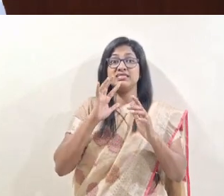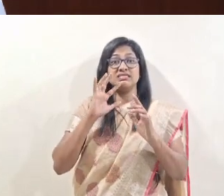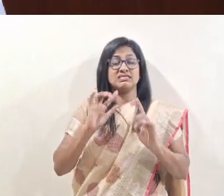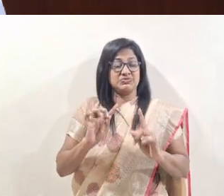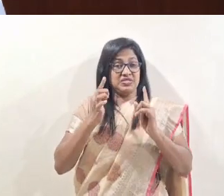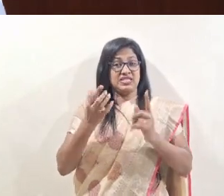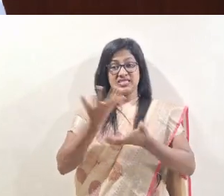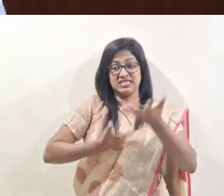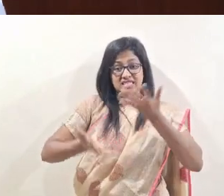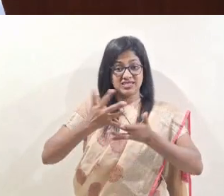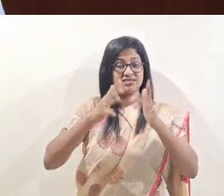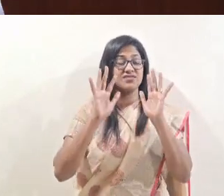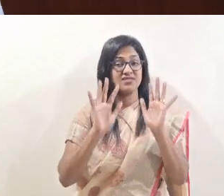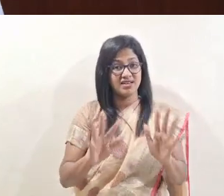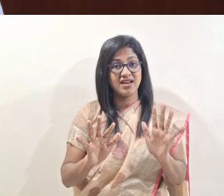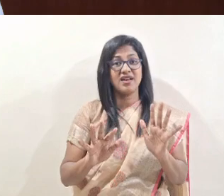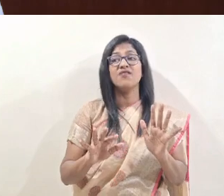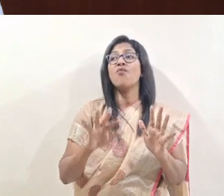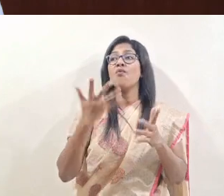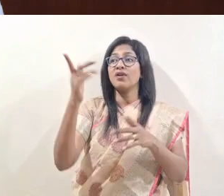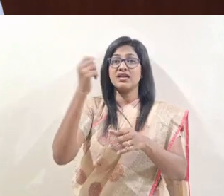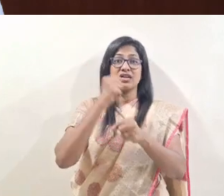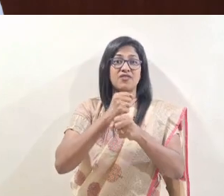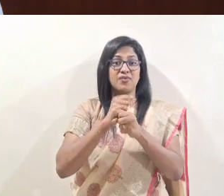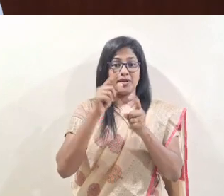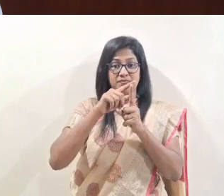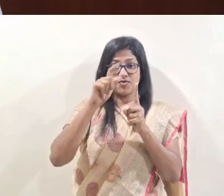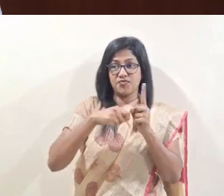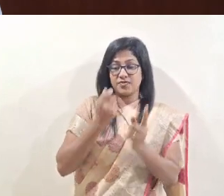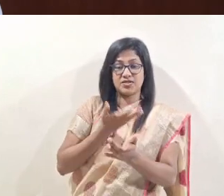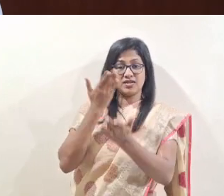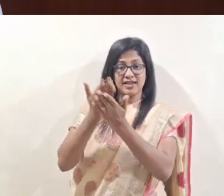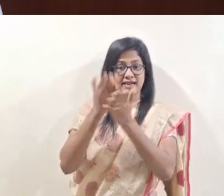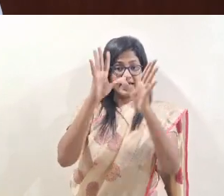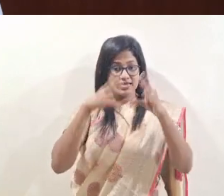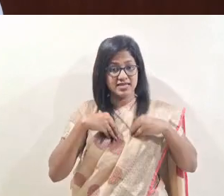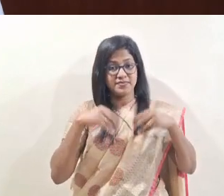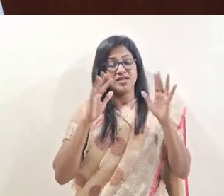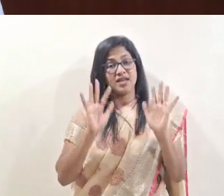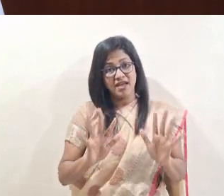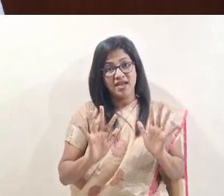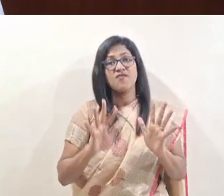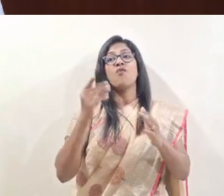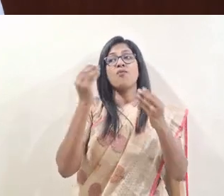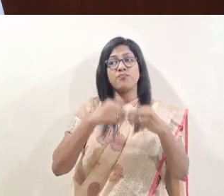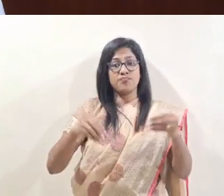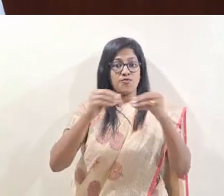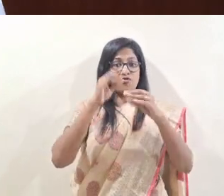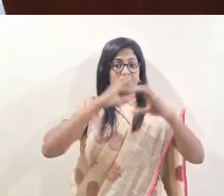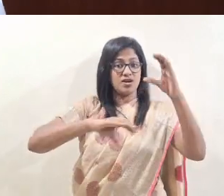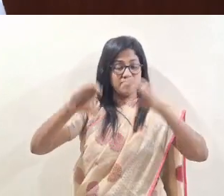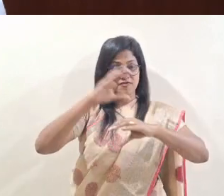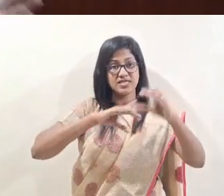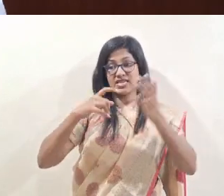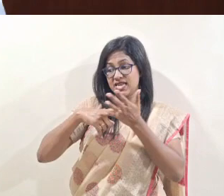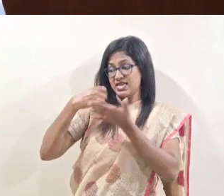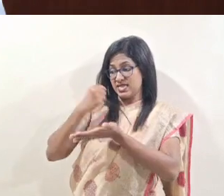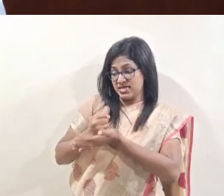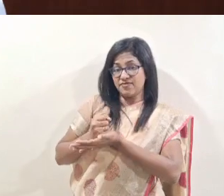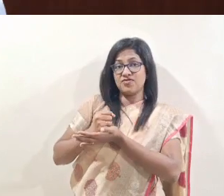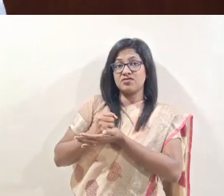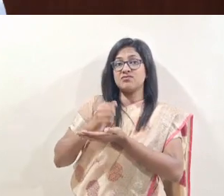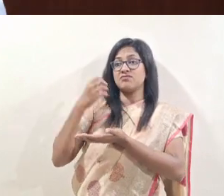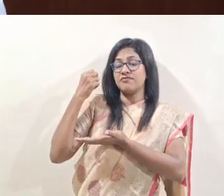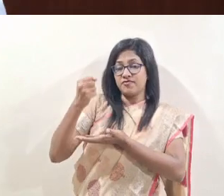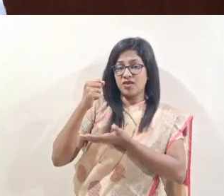discussion about it? How has the government taken the proposal, and are there more conversations about this reserve common fund for all